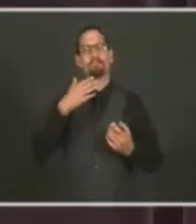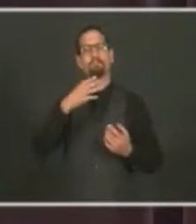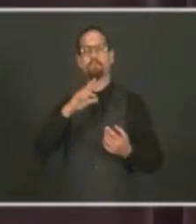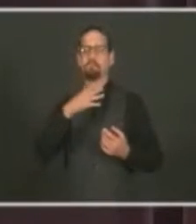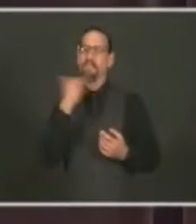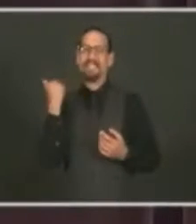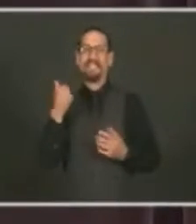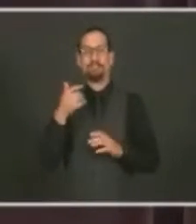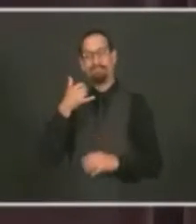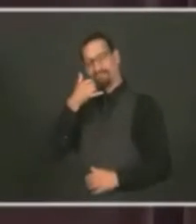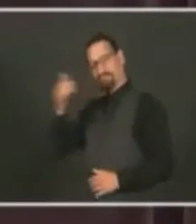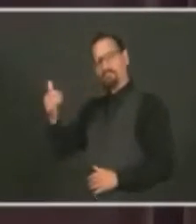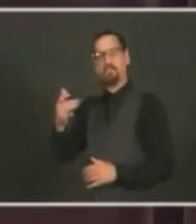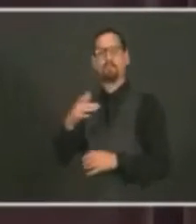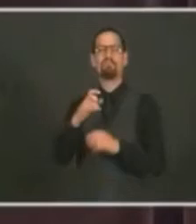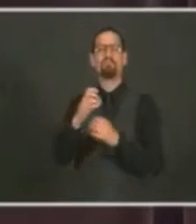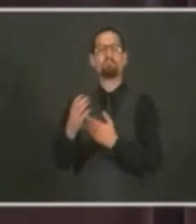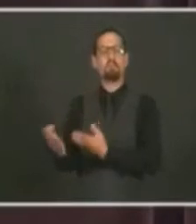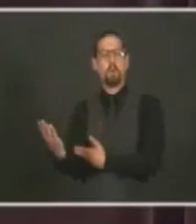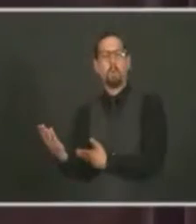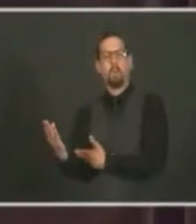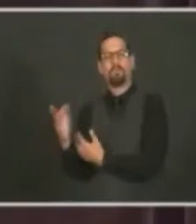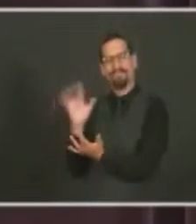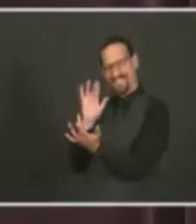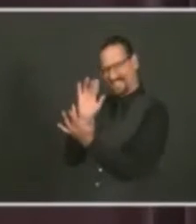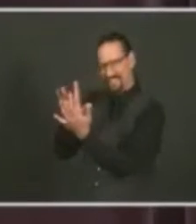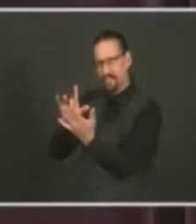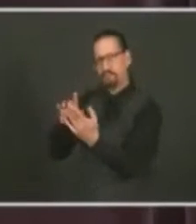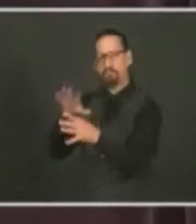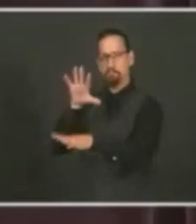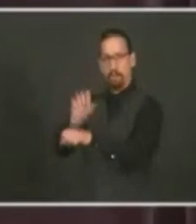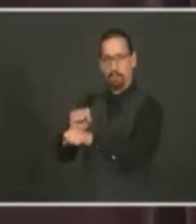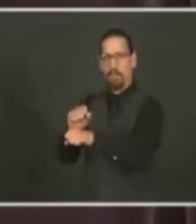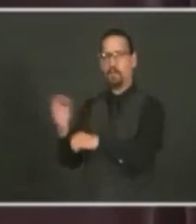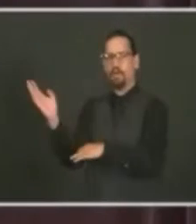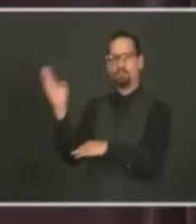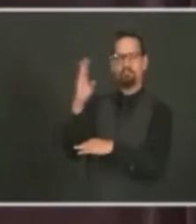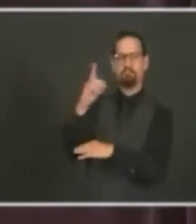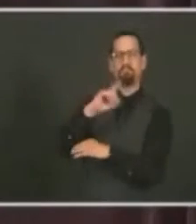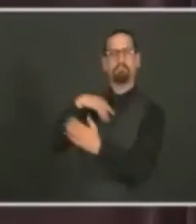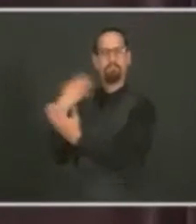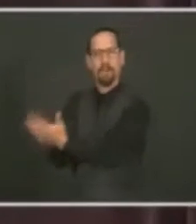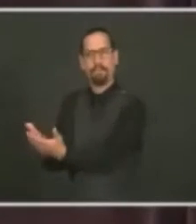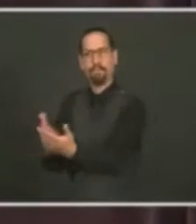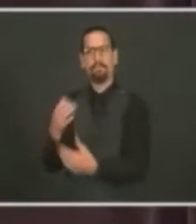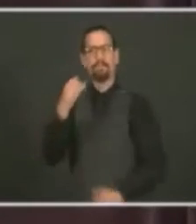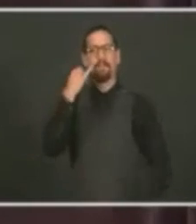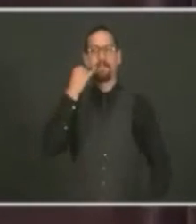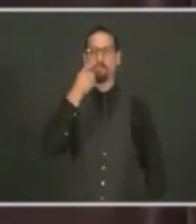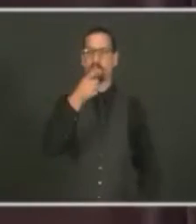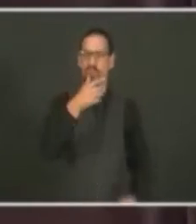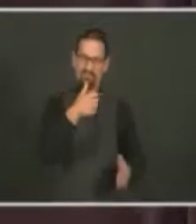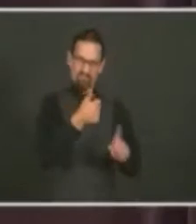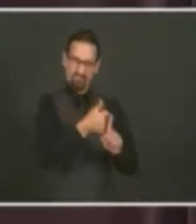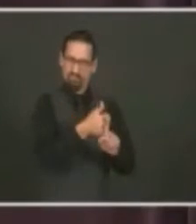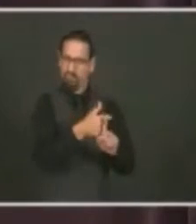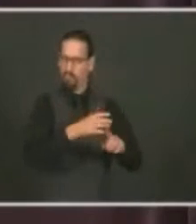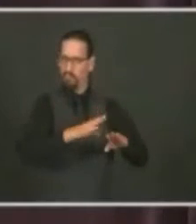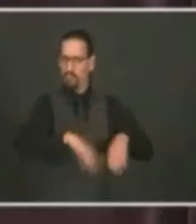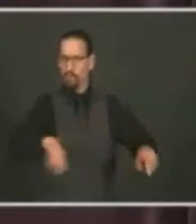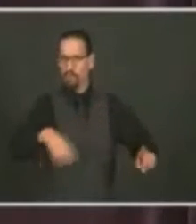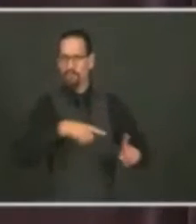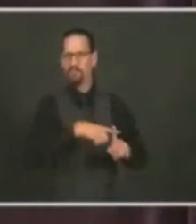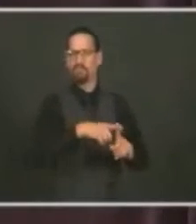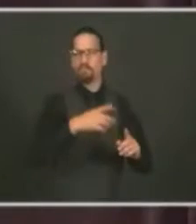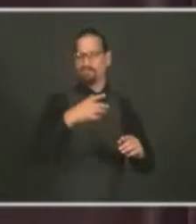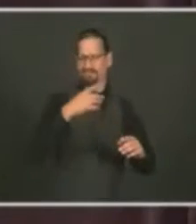If the student in your life has symptoms of COVID-19, as early as needed, call and make an